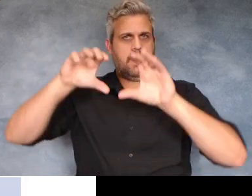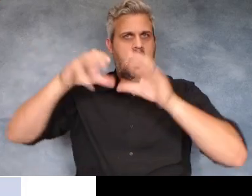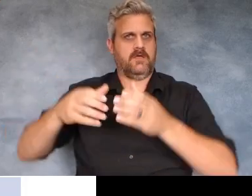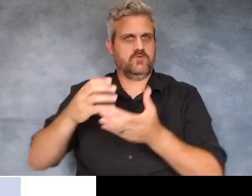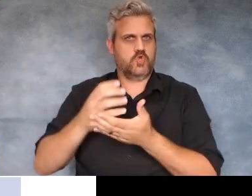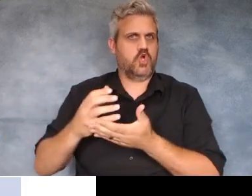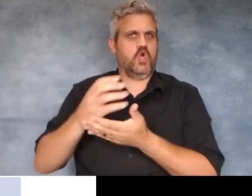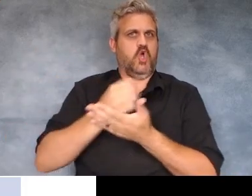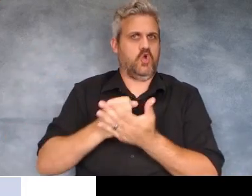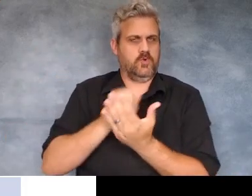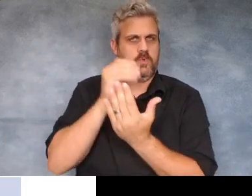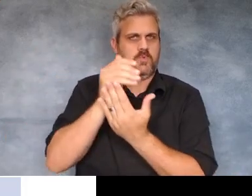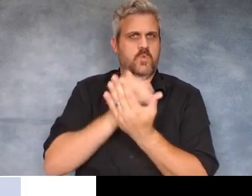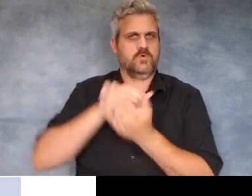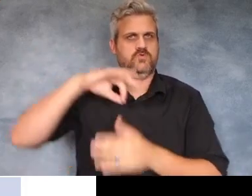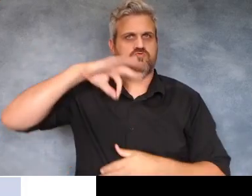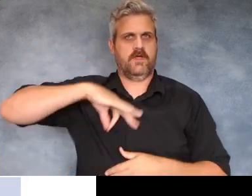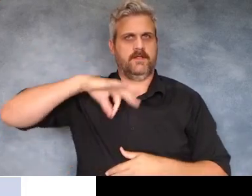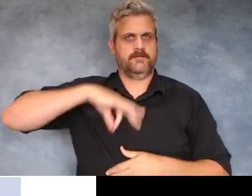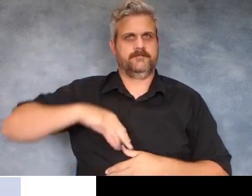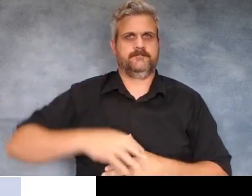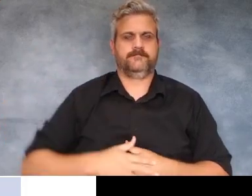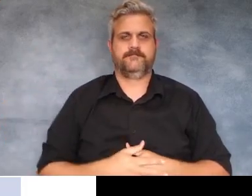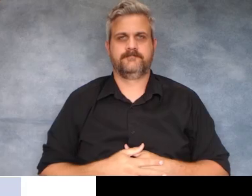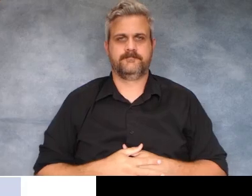earn course credit.